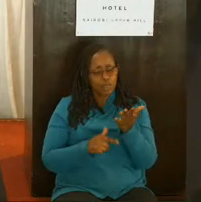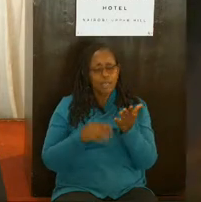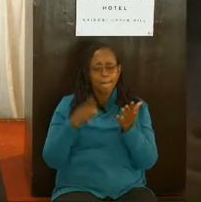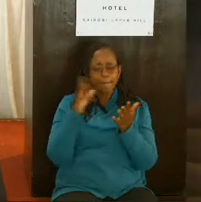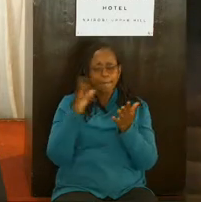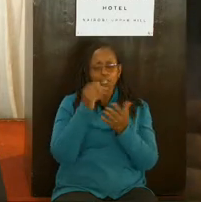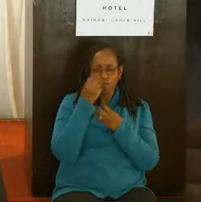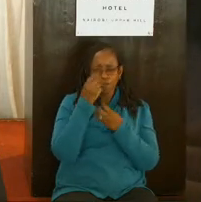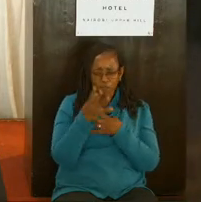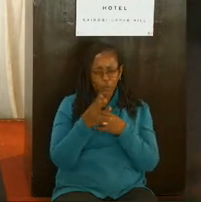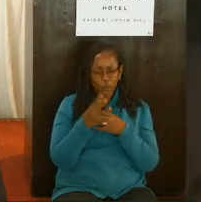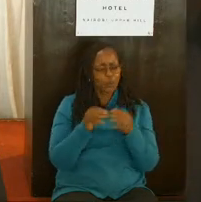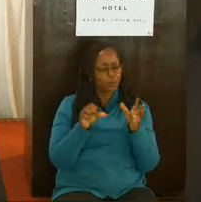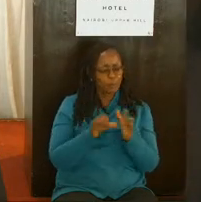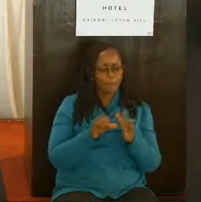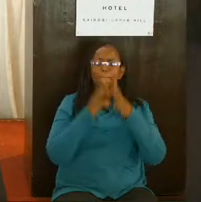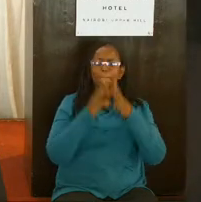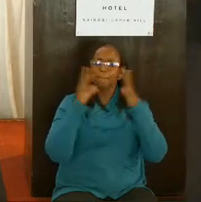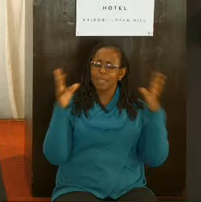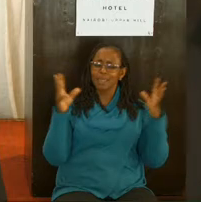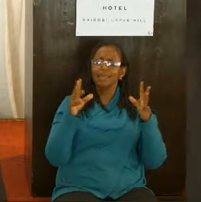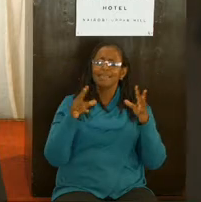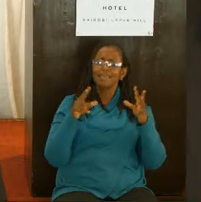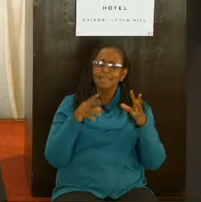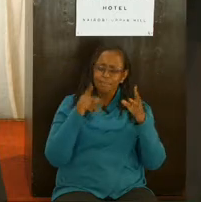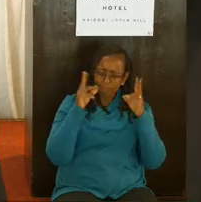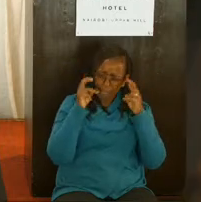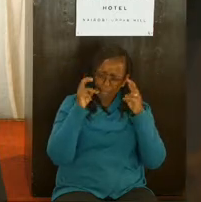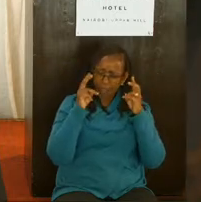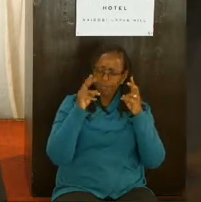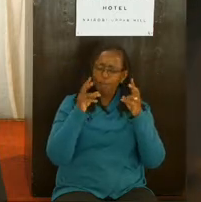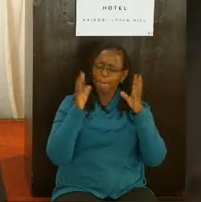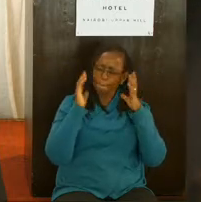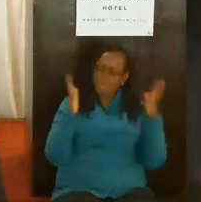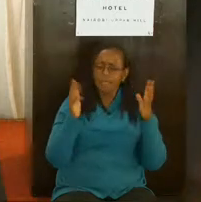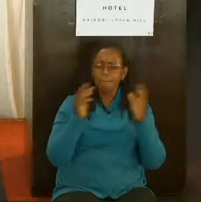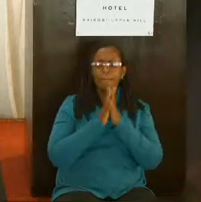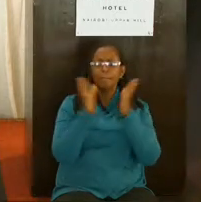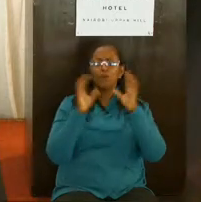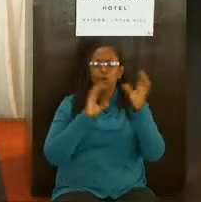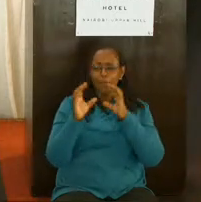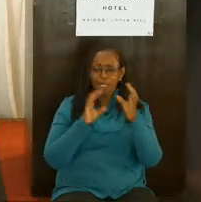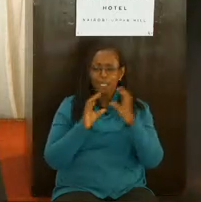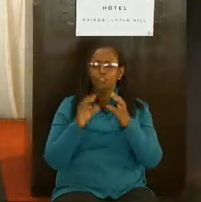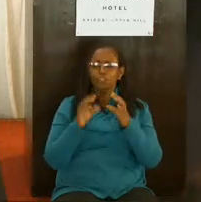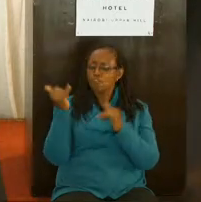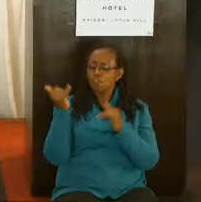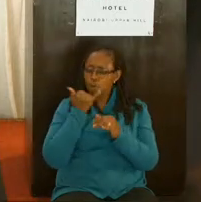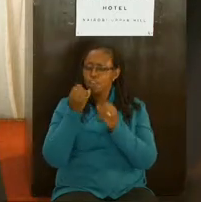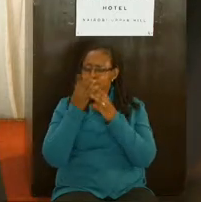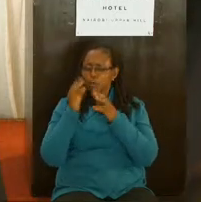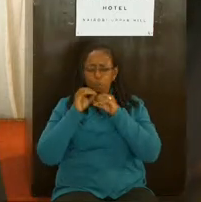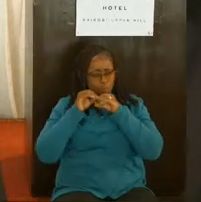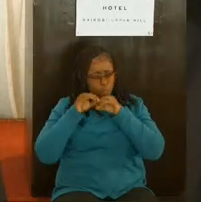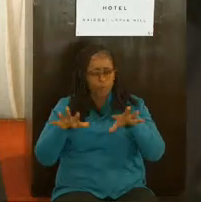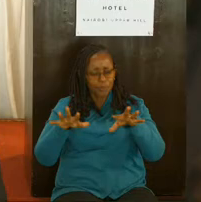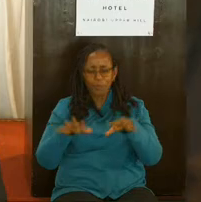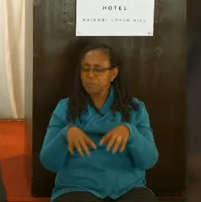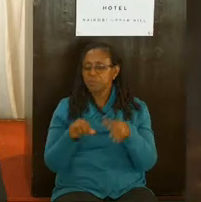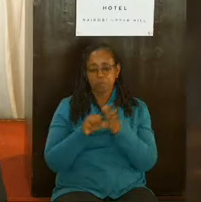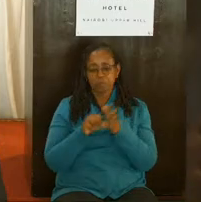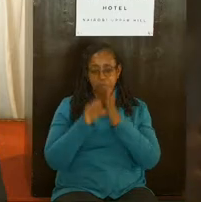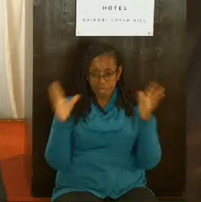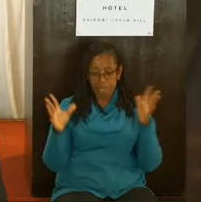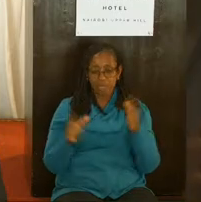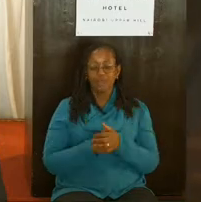is a monster is now the devil in our Public Communication and I think that is also something that we need to confront and the